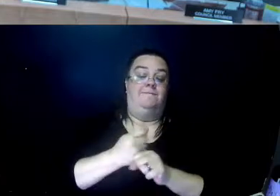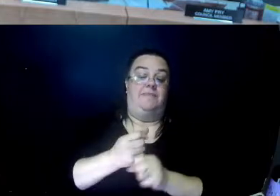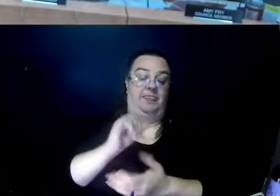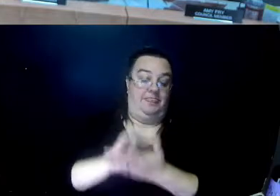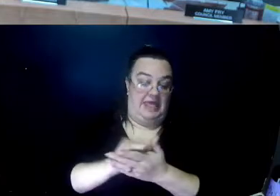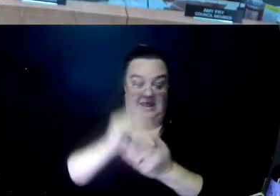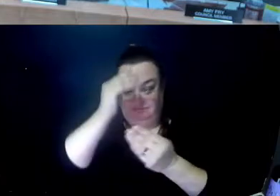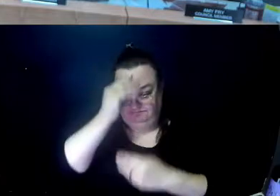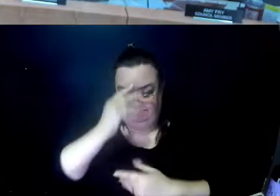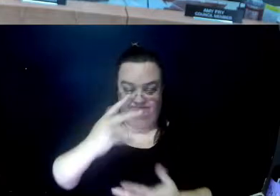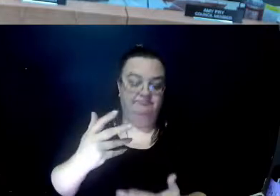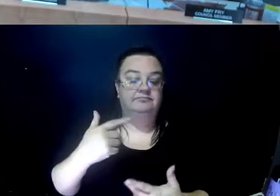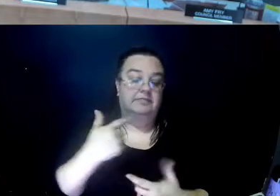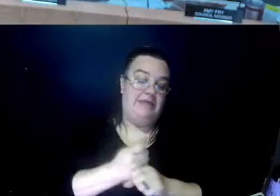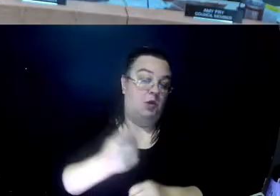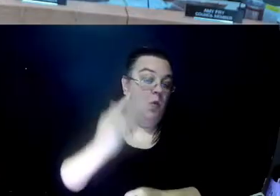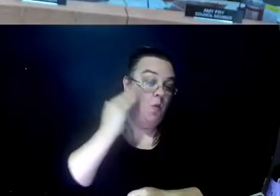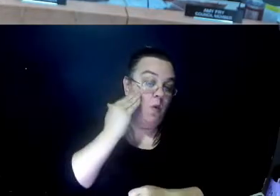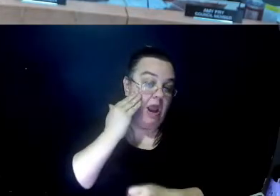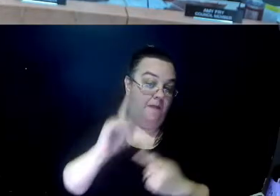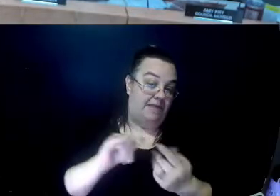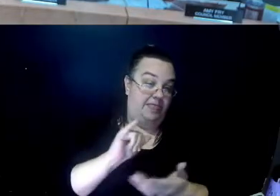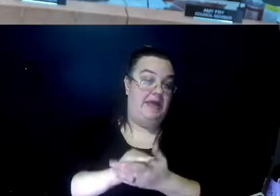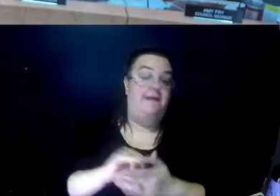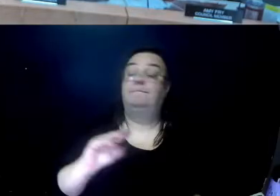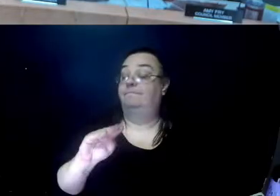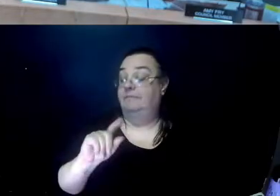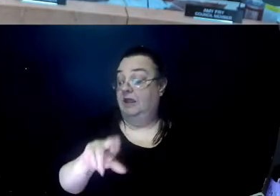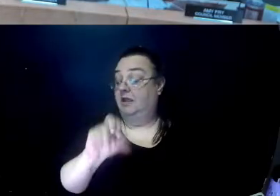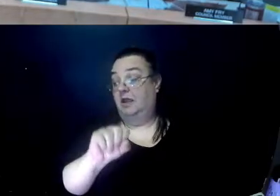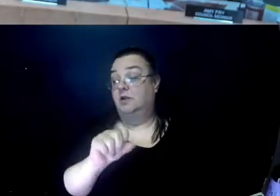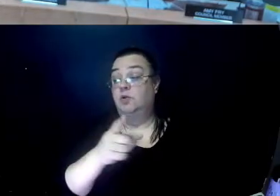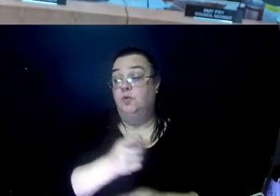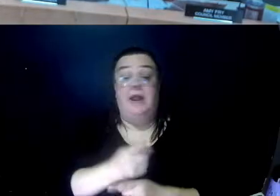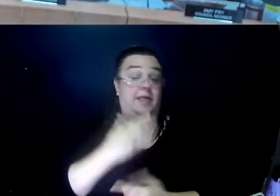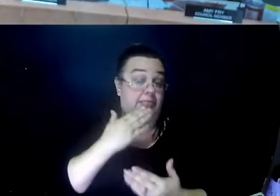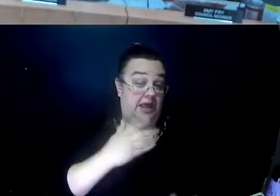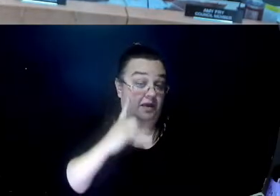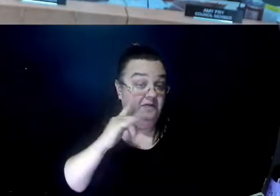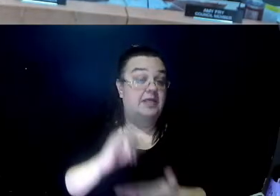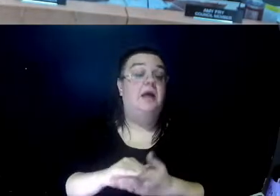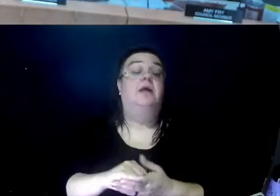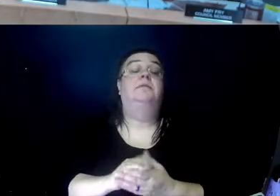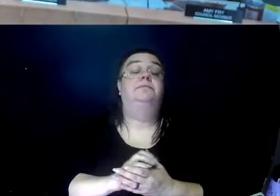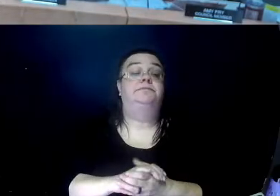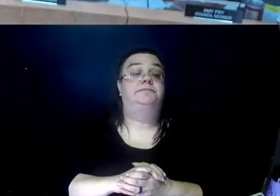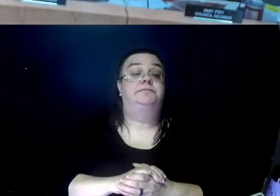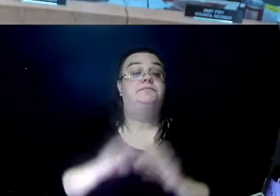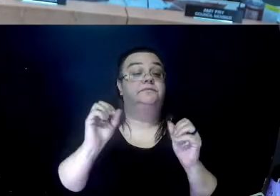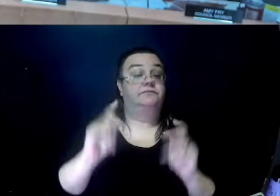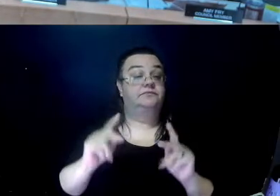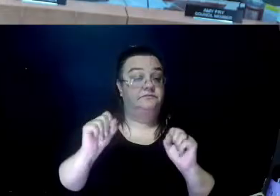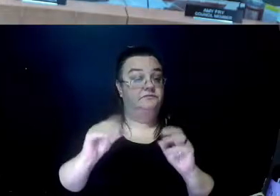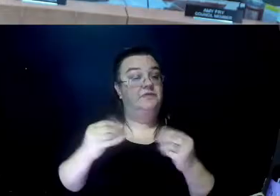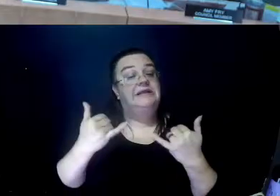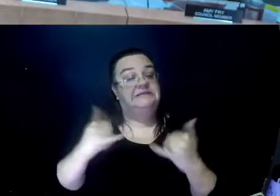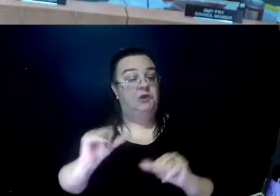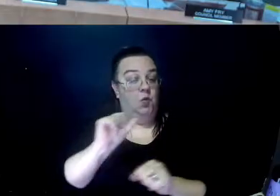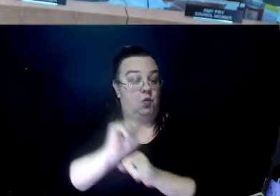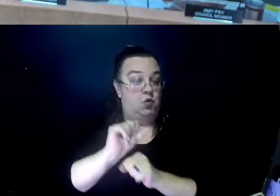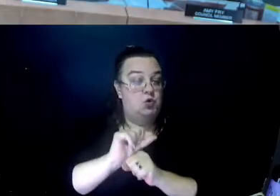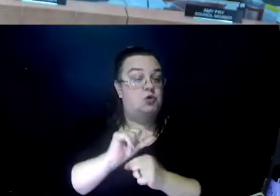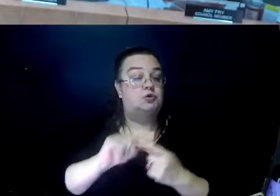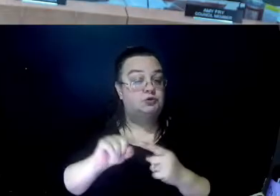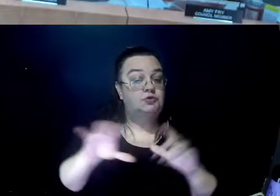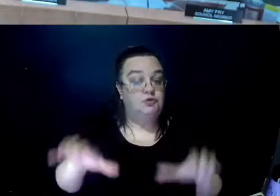information aware, make you aware of that. Yeah, no, thank you for that. I think, all right, so there's still work to do. A lot of work